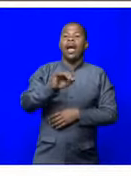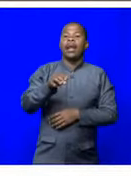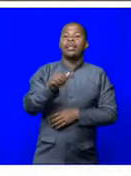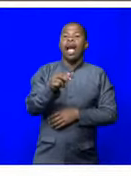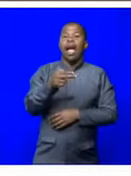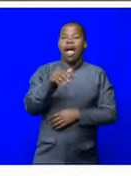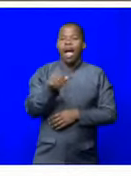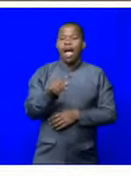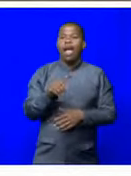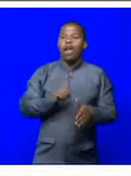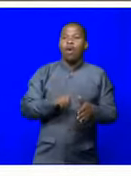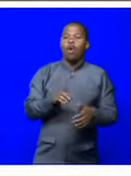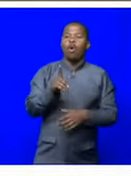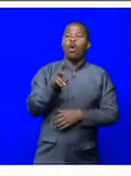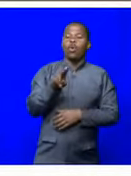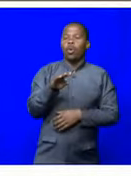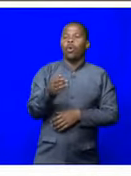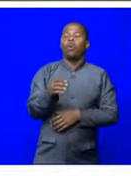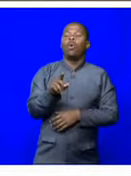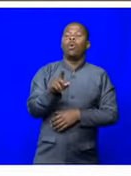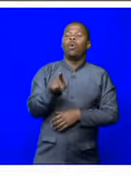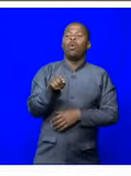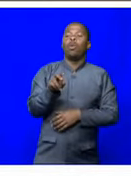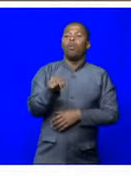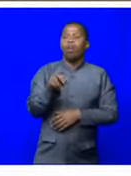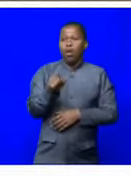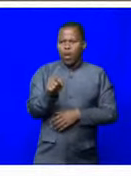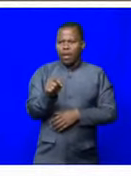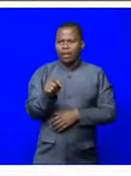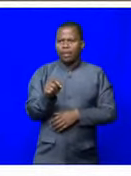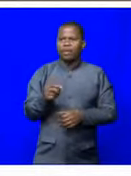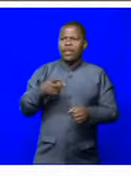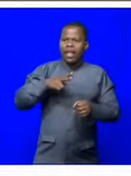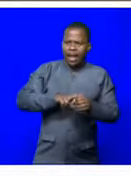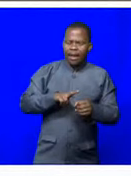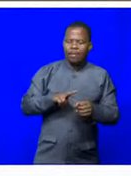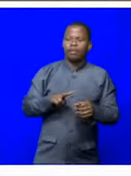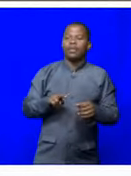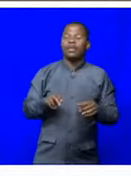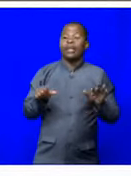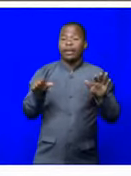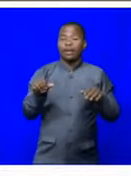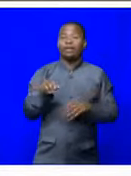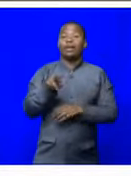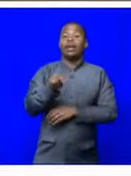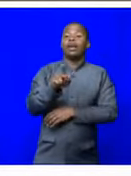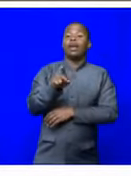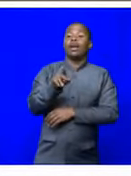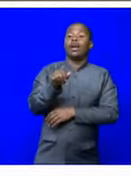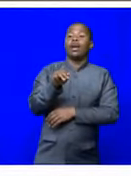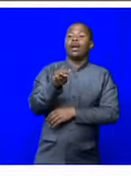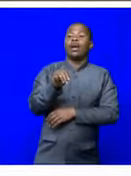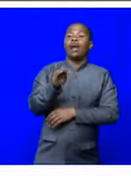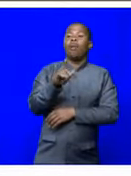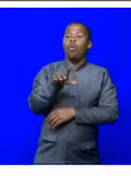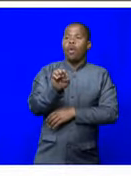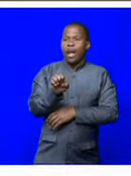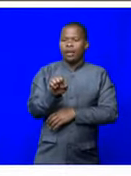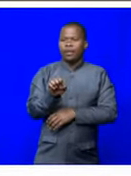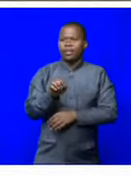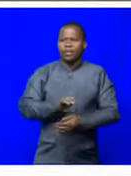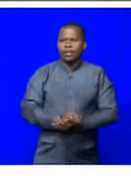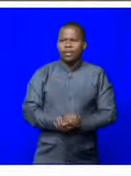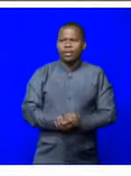from first week sinaye Mage Moren Kambule nalo jayetzala babe two